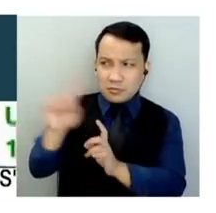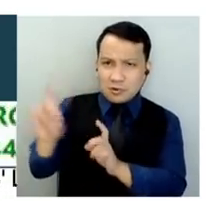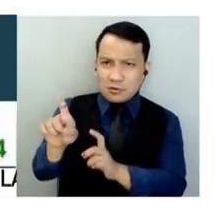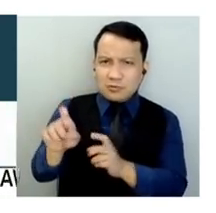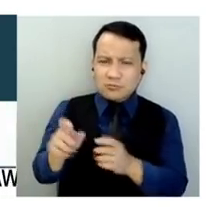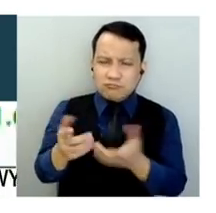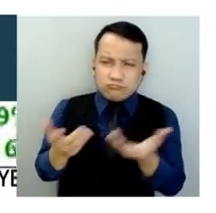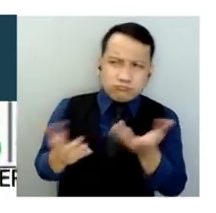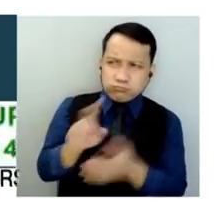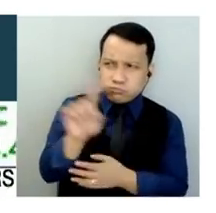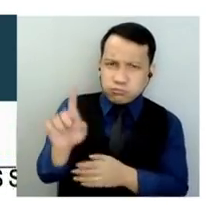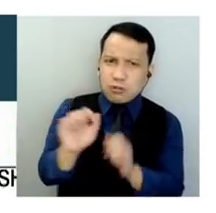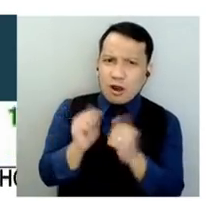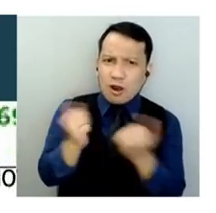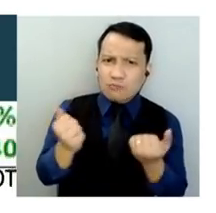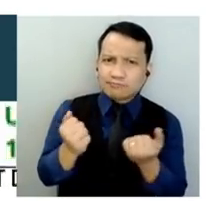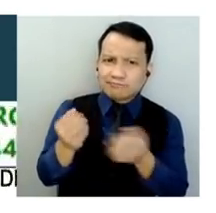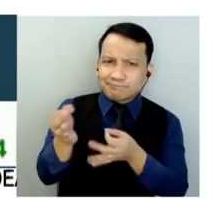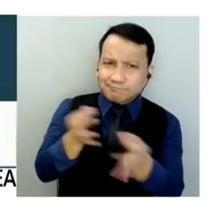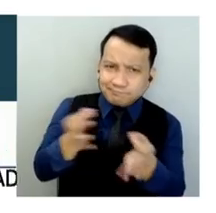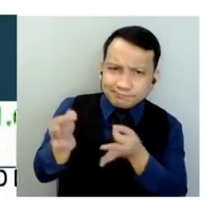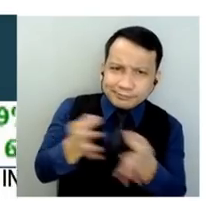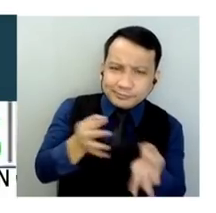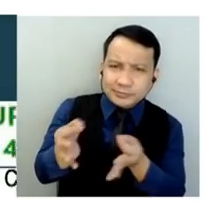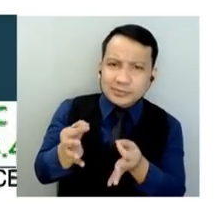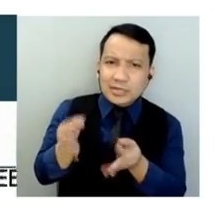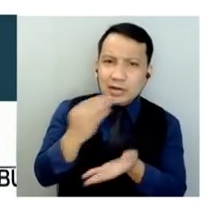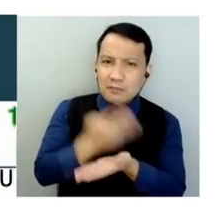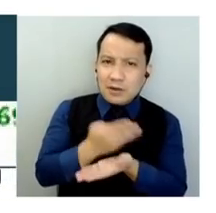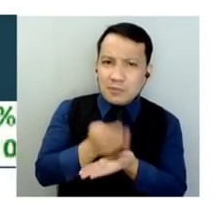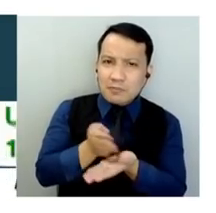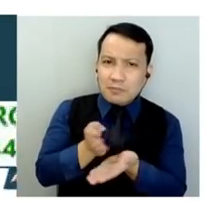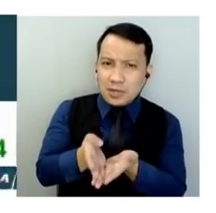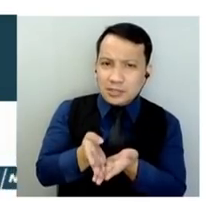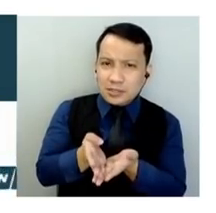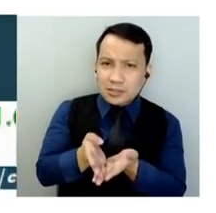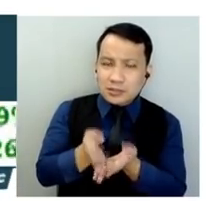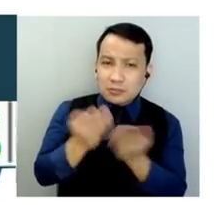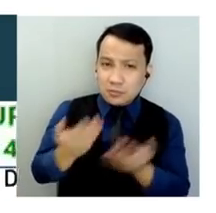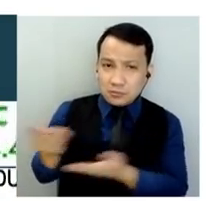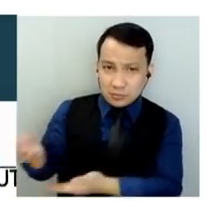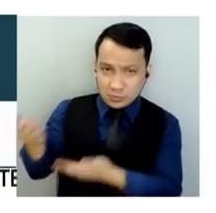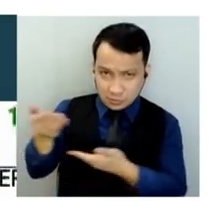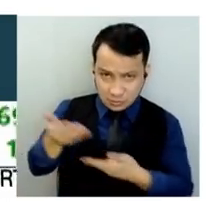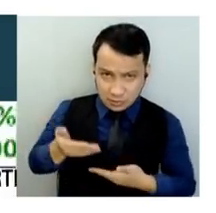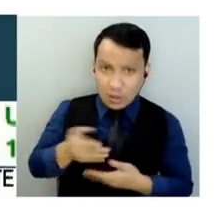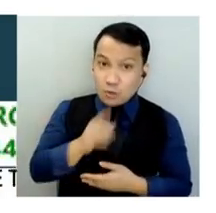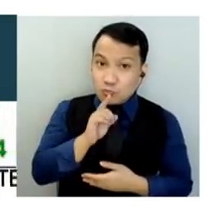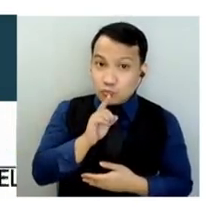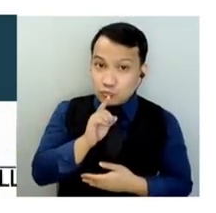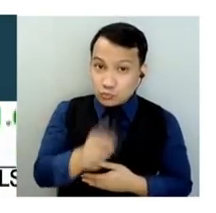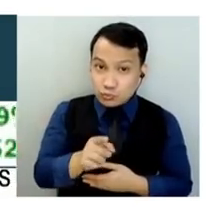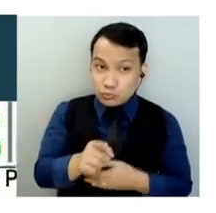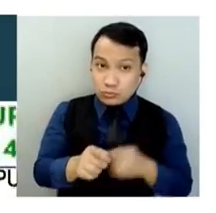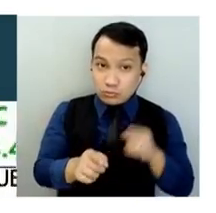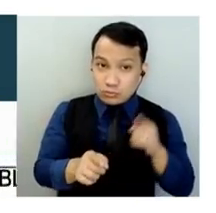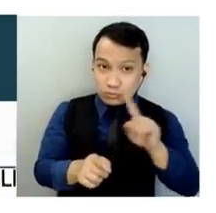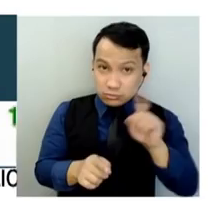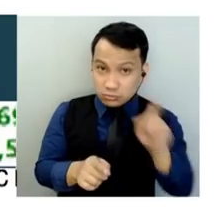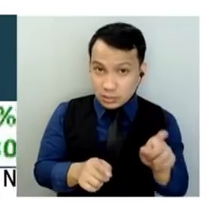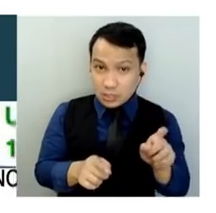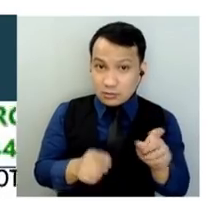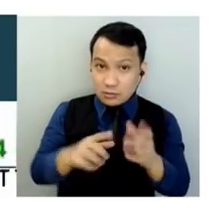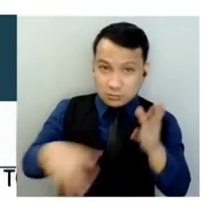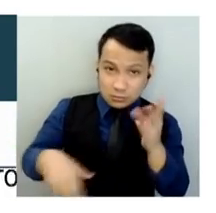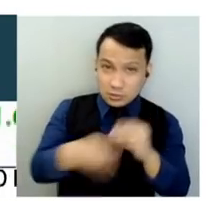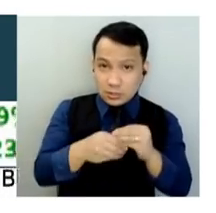want to ask you, how would you describe the budget as it was submitted to you? Is it truly reflective of the agenda